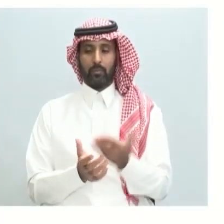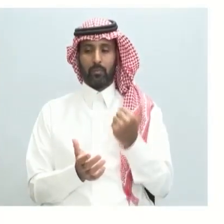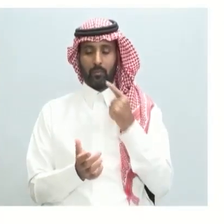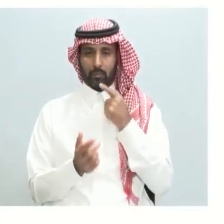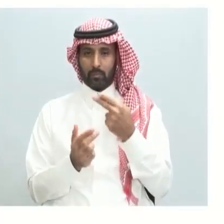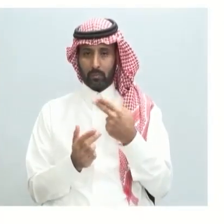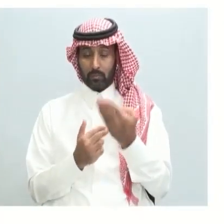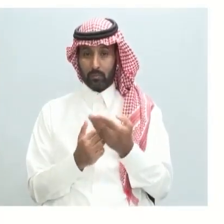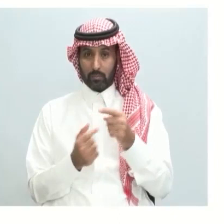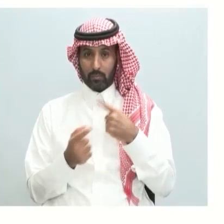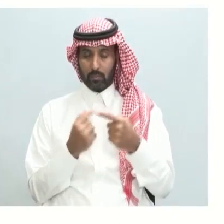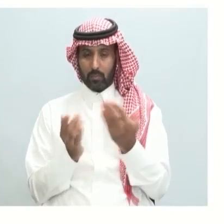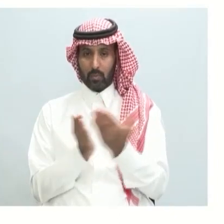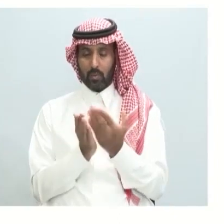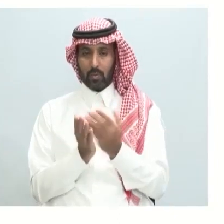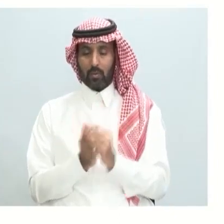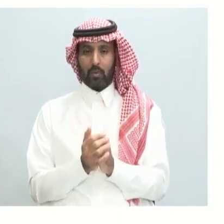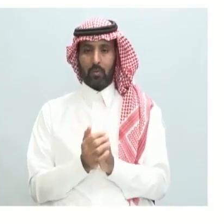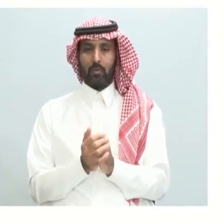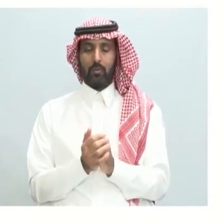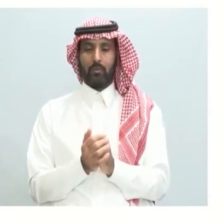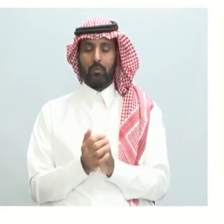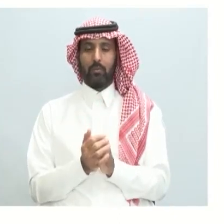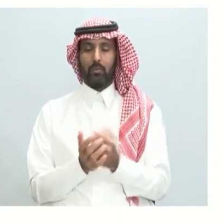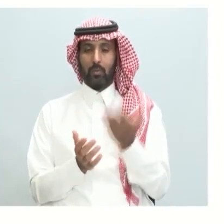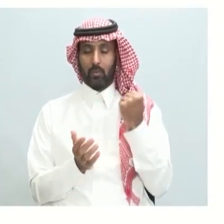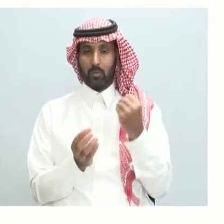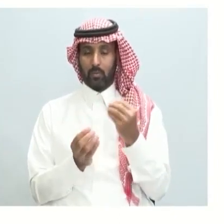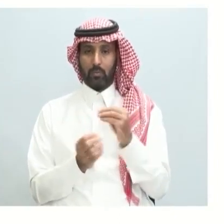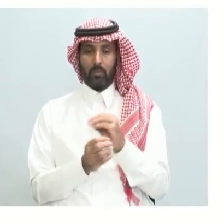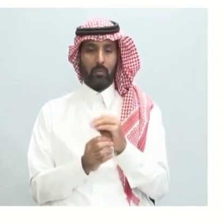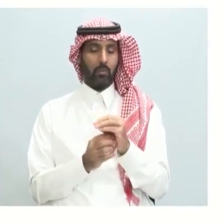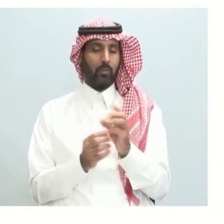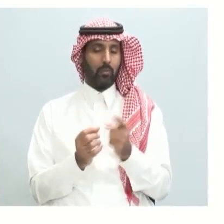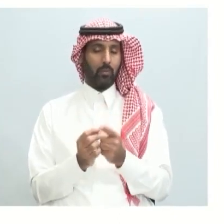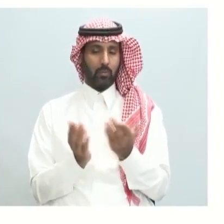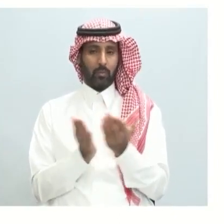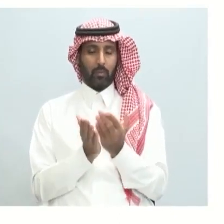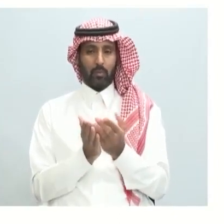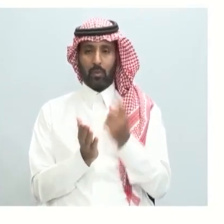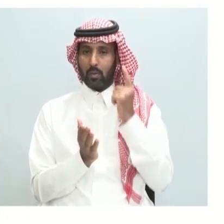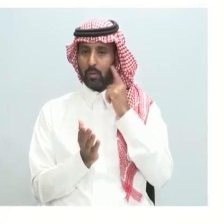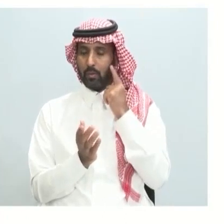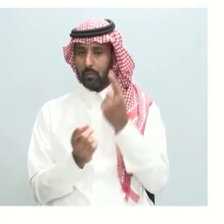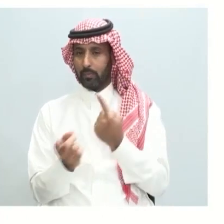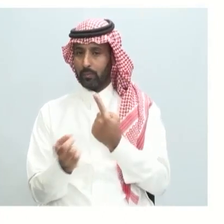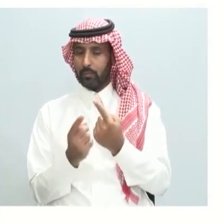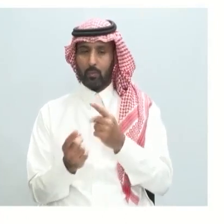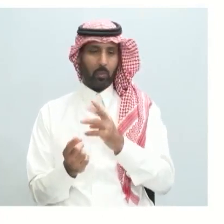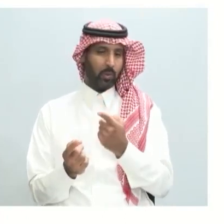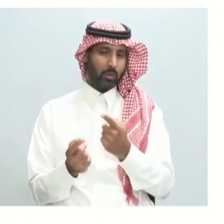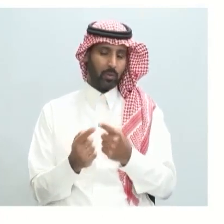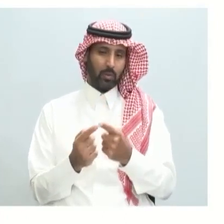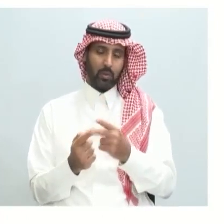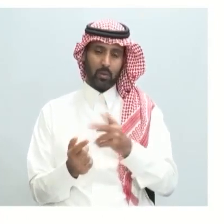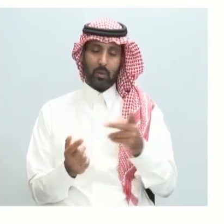we do that, let's revise what we previously took in the previous lesson, the listen and discuss. What do you think is the difference between a